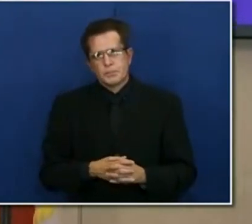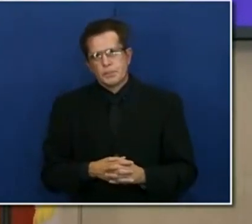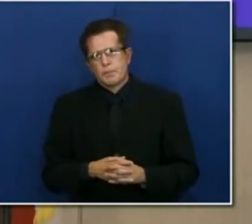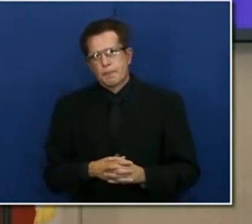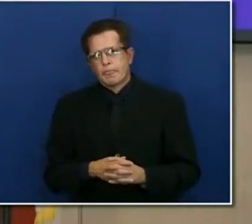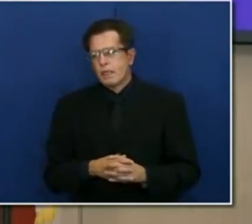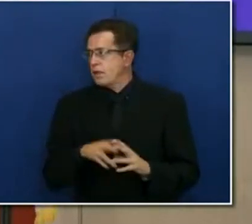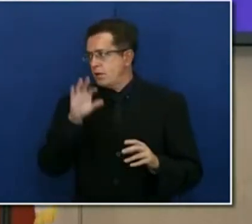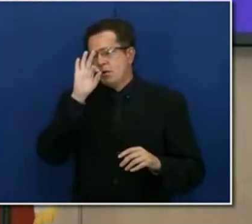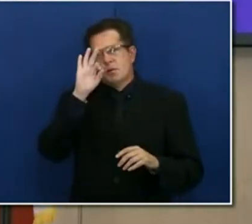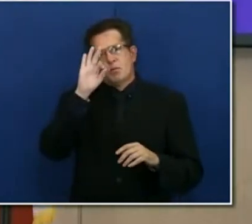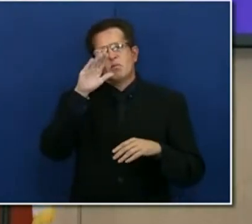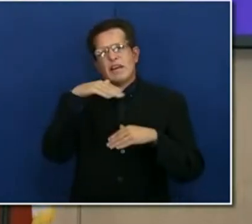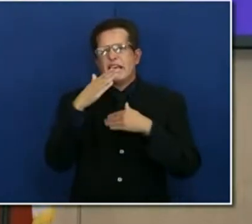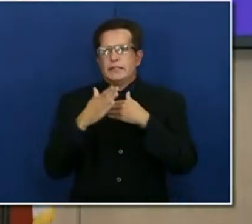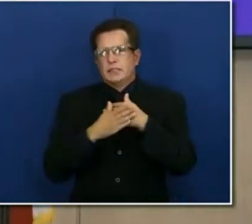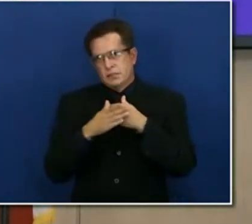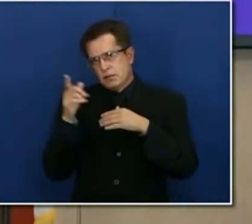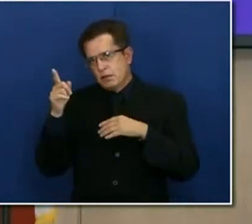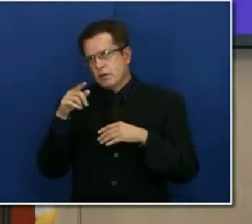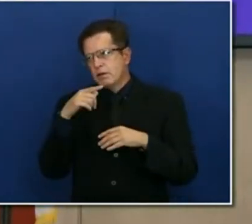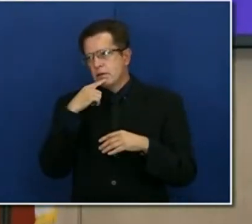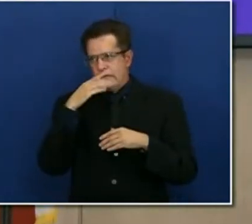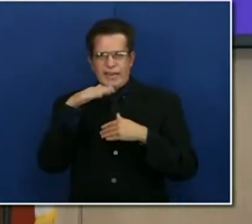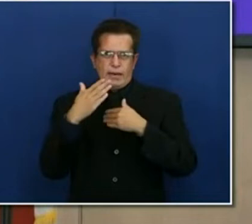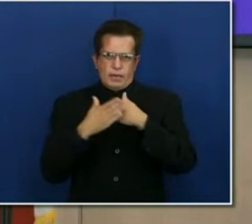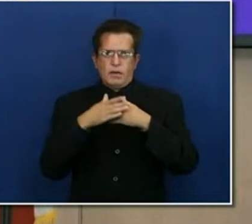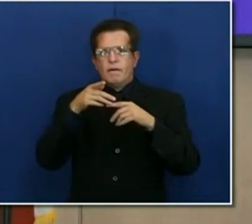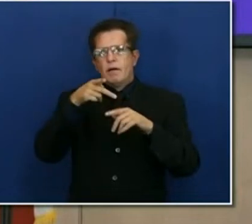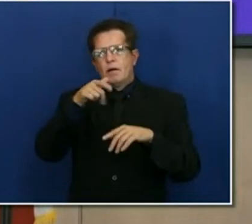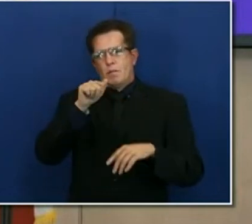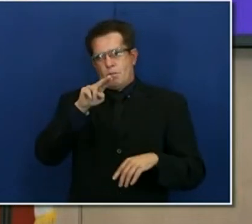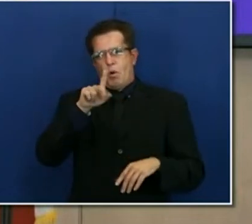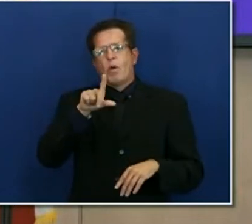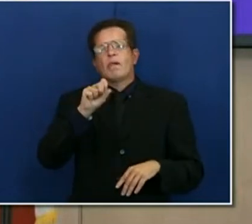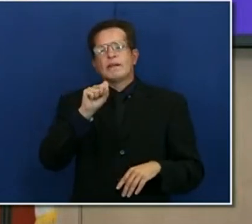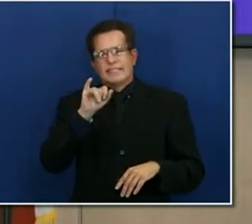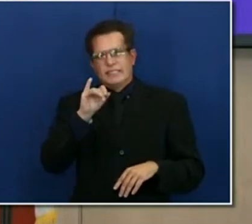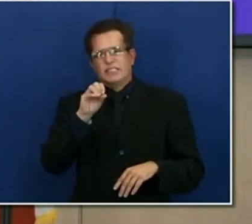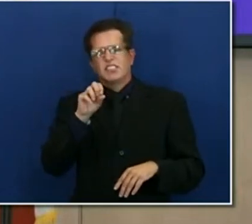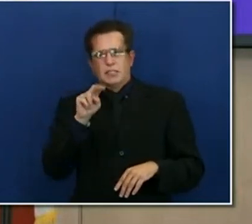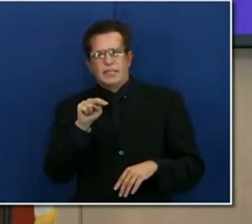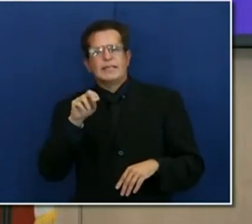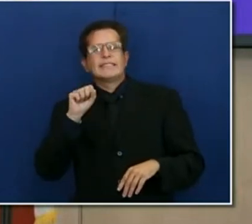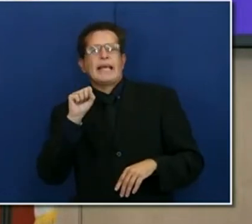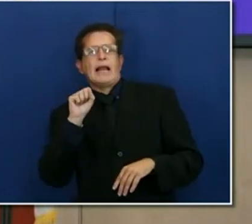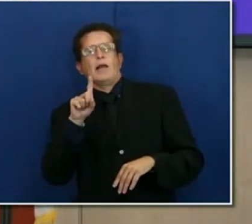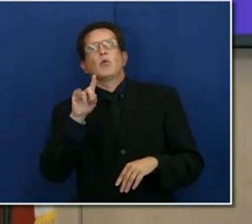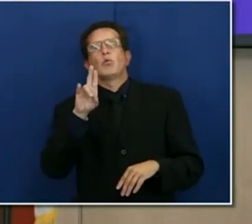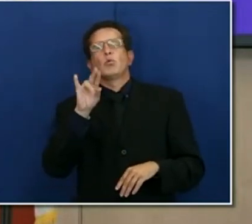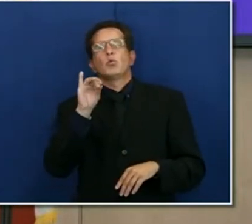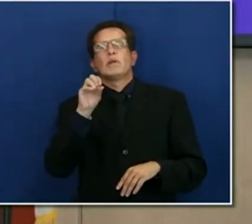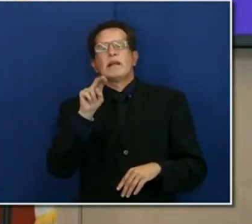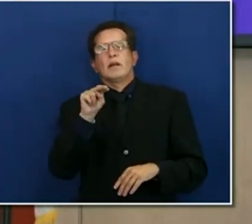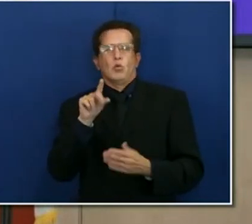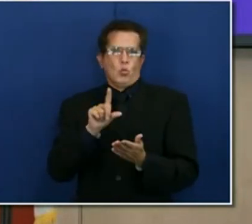Okay, the next question, please. This question is from Paul Sisson with the San Diego Union Tribune.